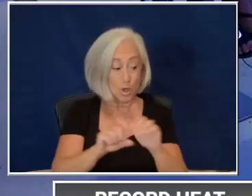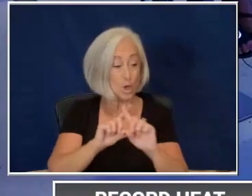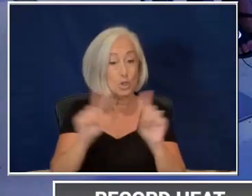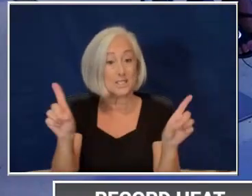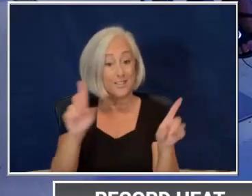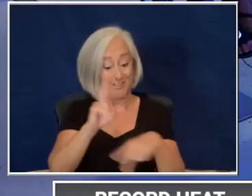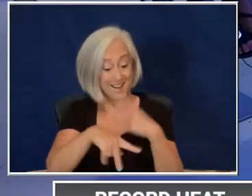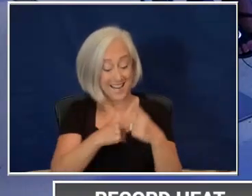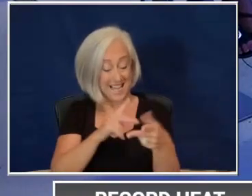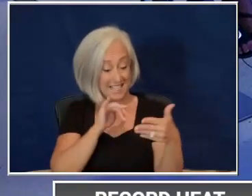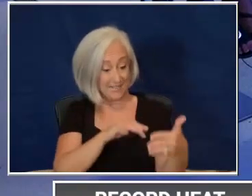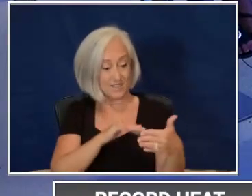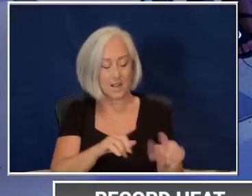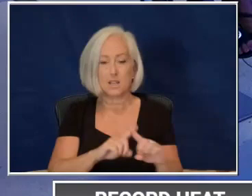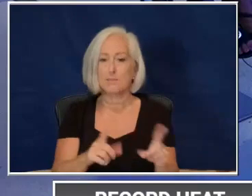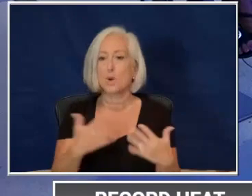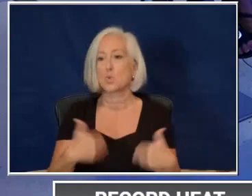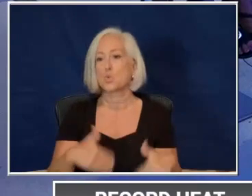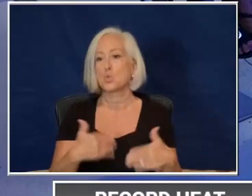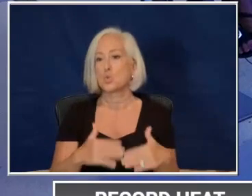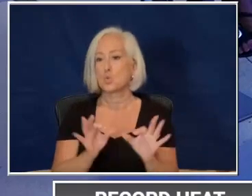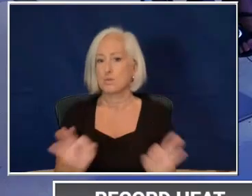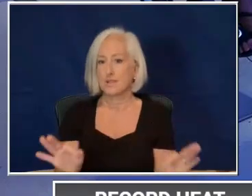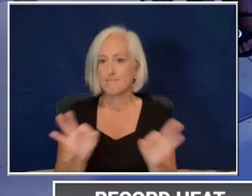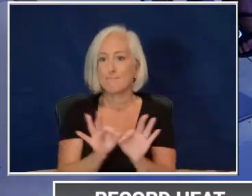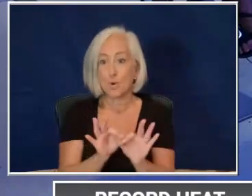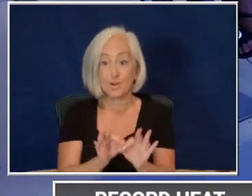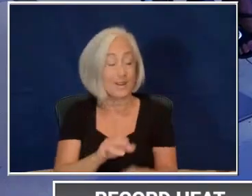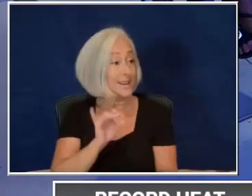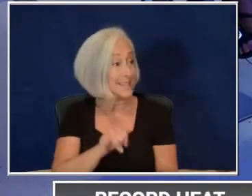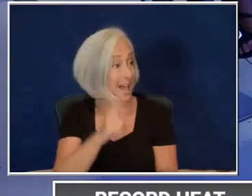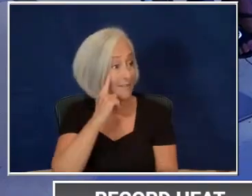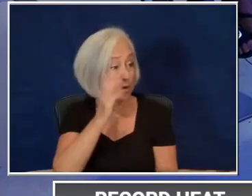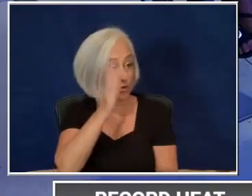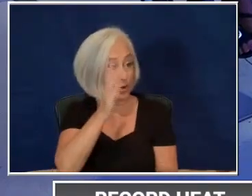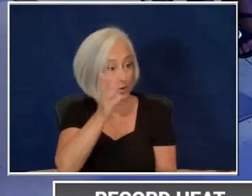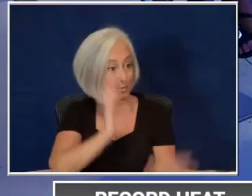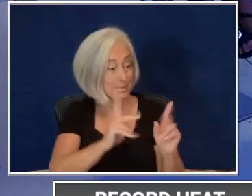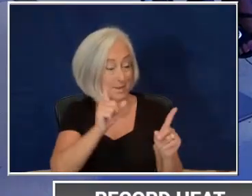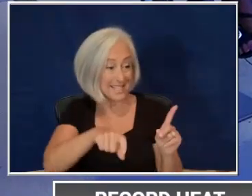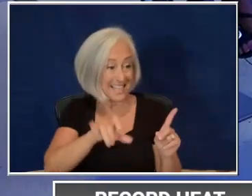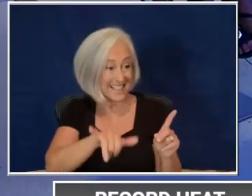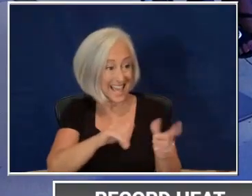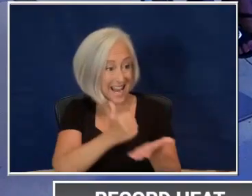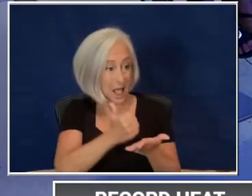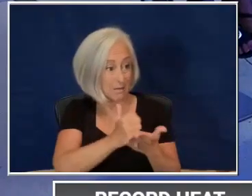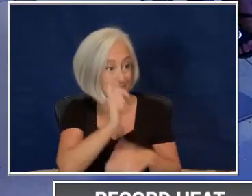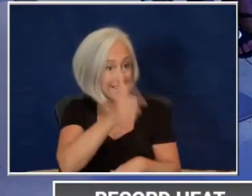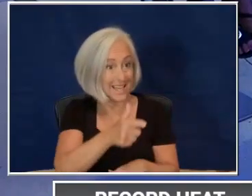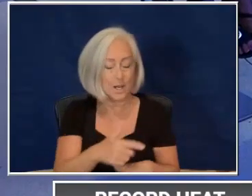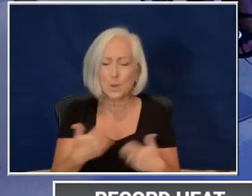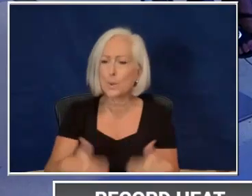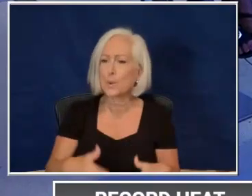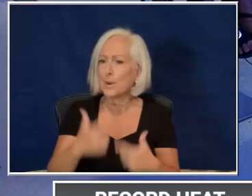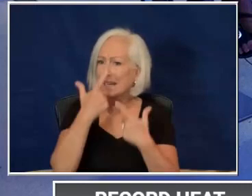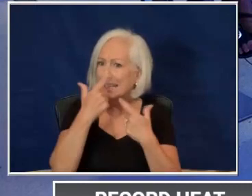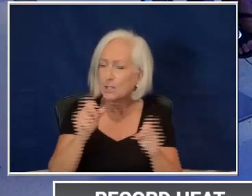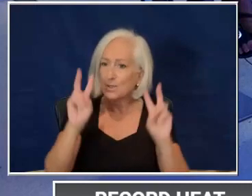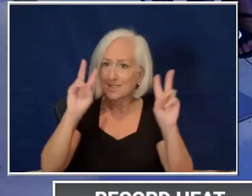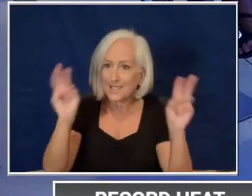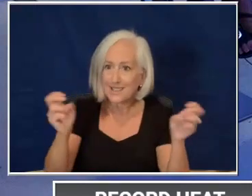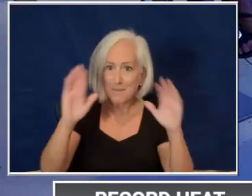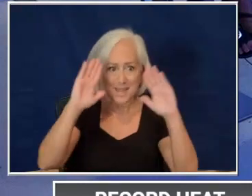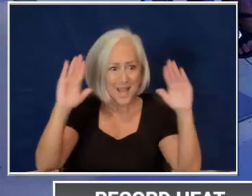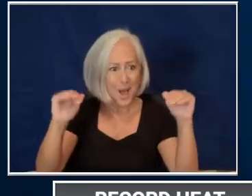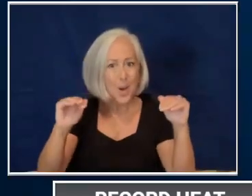Yeah, for future people listening who may need that help down the line. Ladies, thank you so much. Really interesting topic. I learned a lot. I hope our audience did